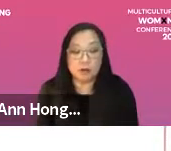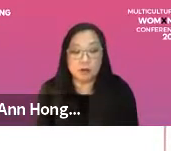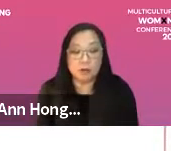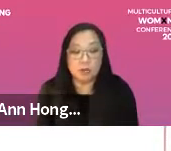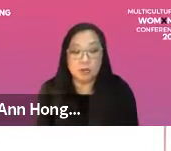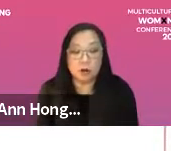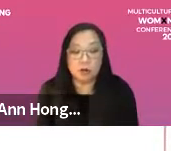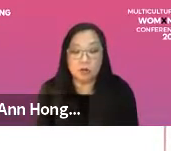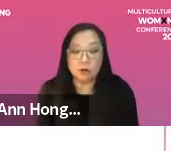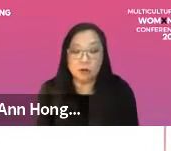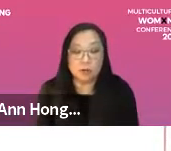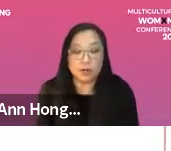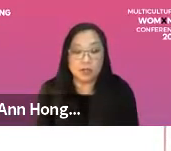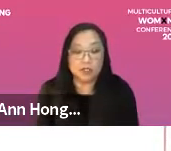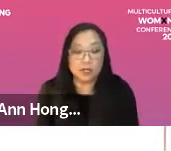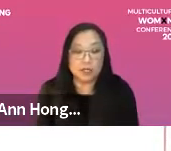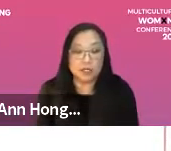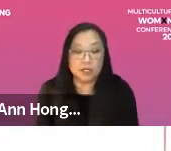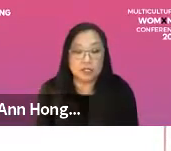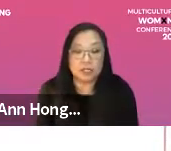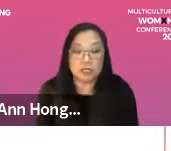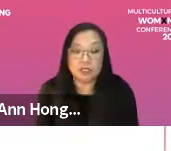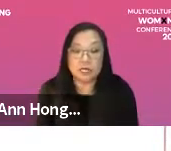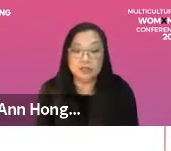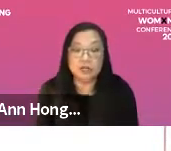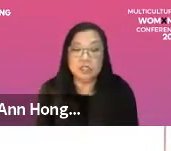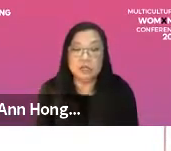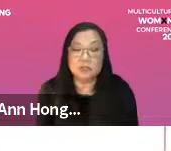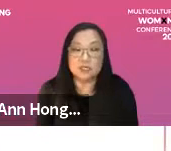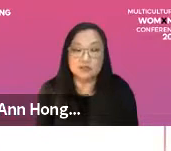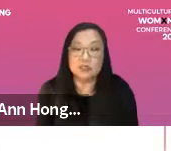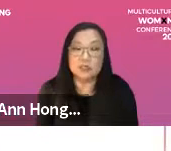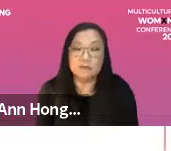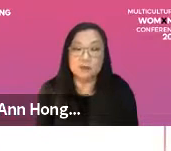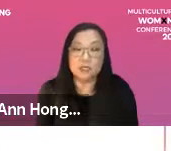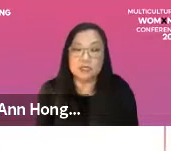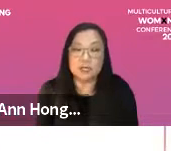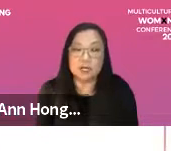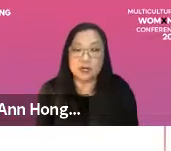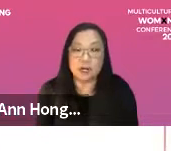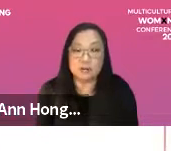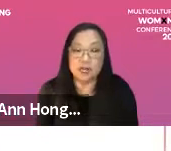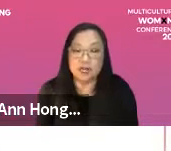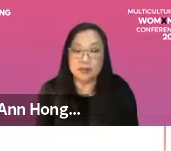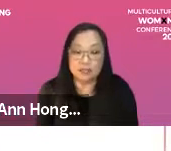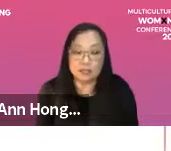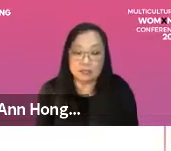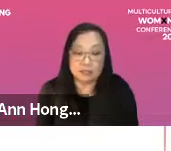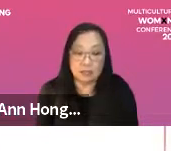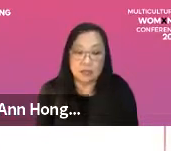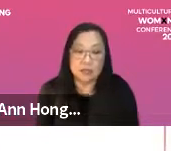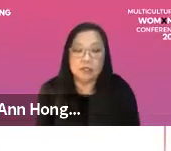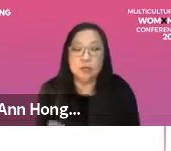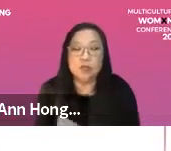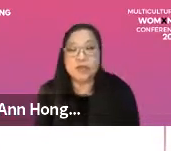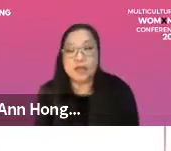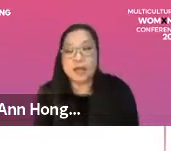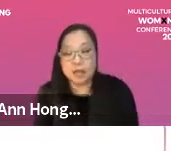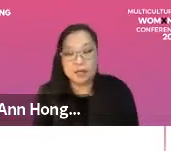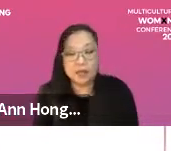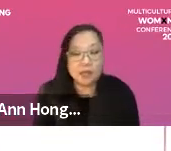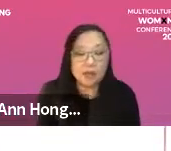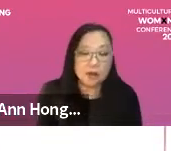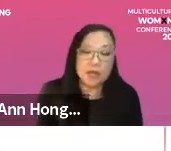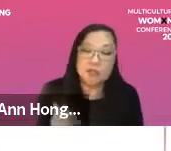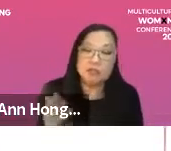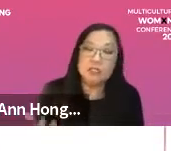of overcoming our challenges together and specifically focusing on our commonalities. So with that,